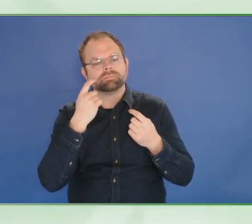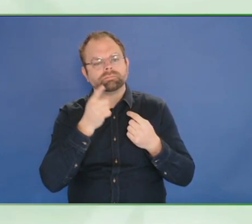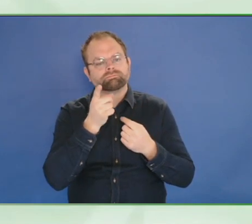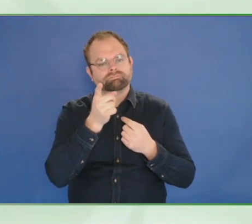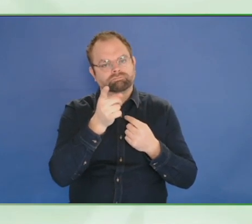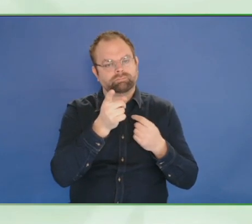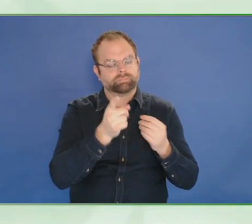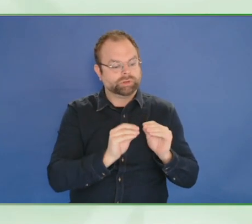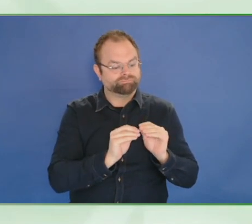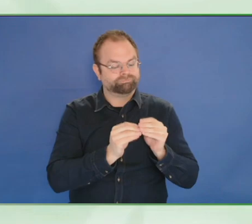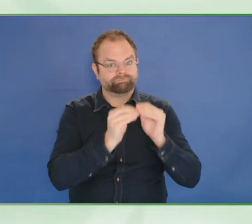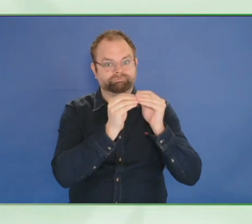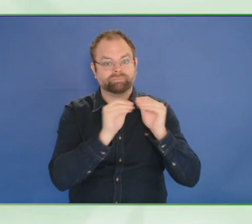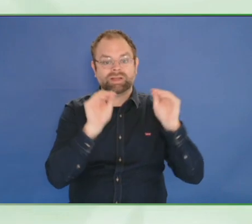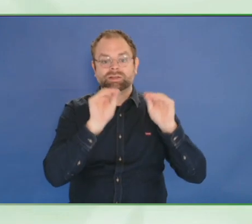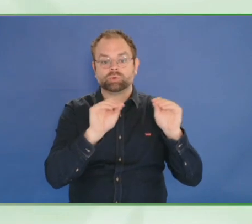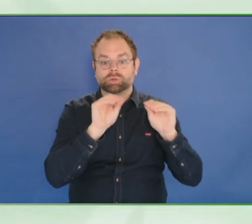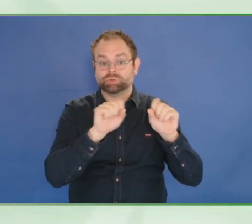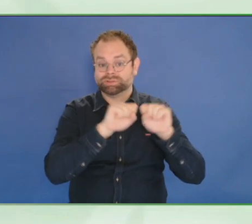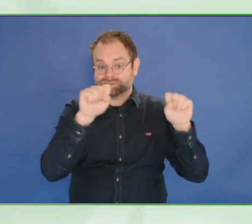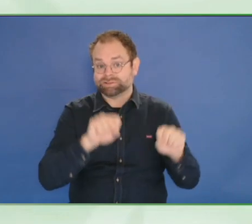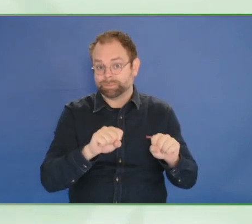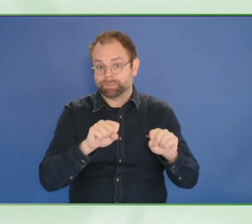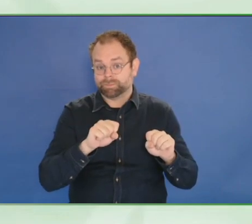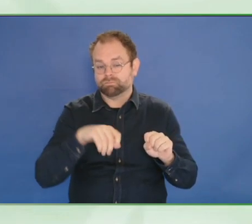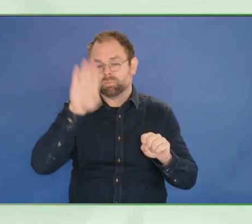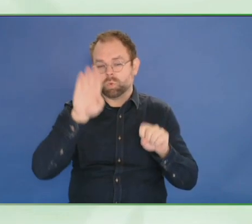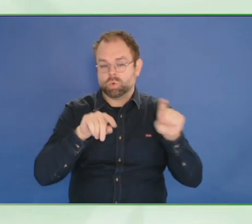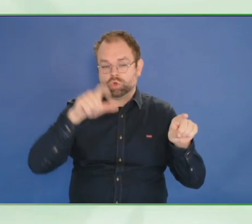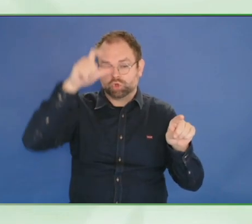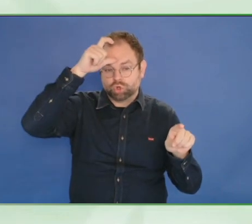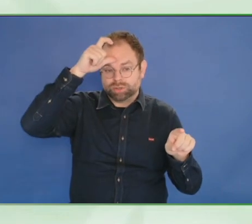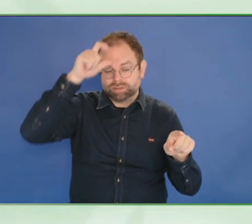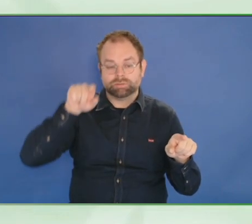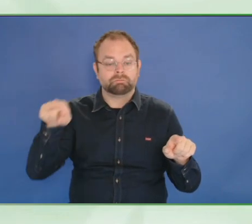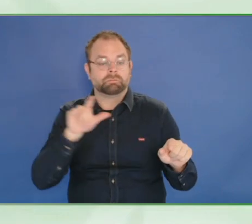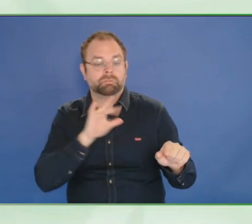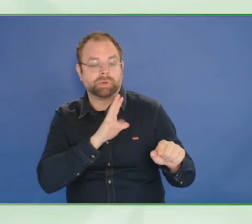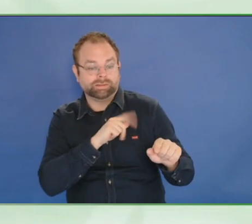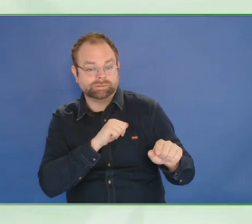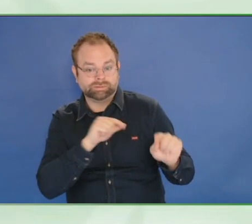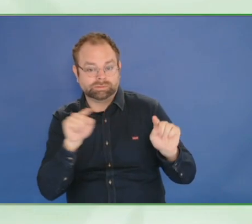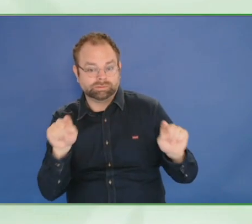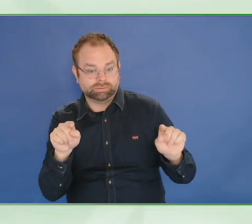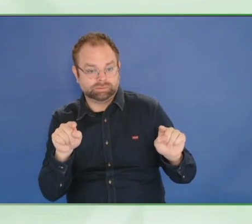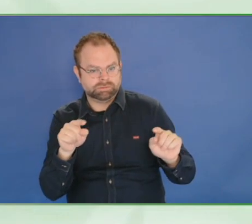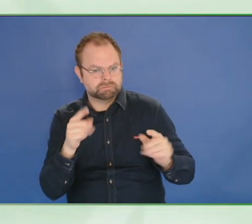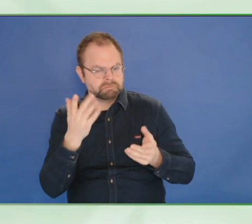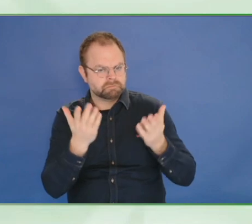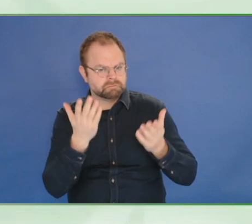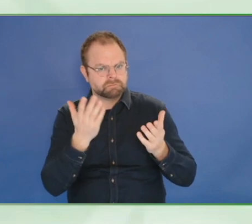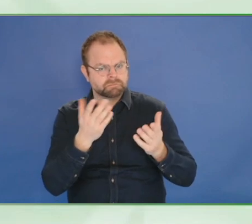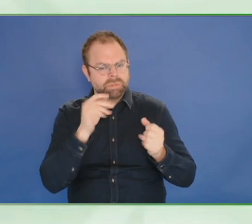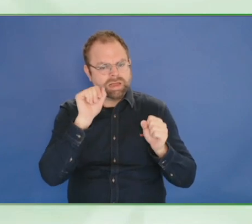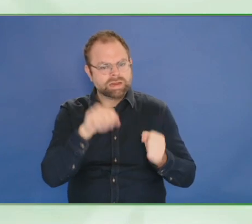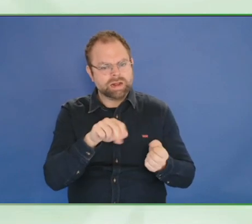Turkey and Palestine, can be used more of online platform especially in Middle East, we never